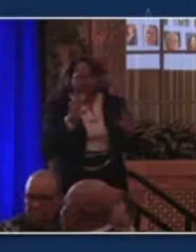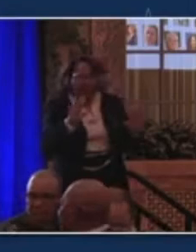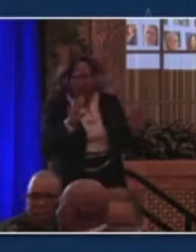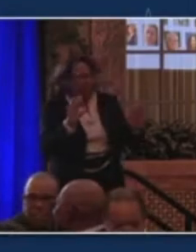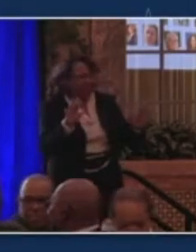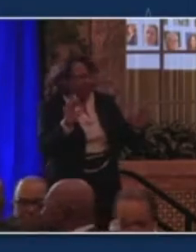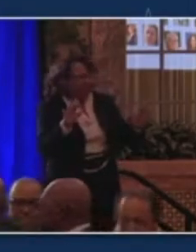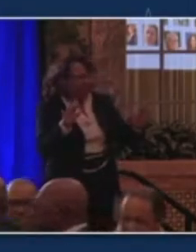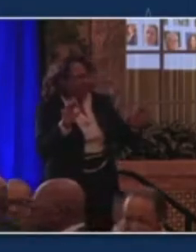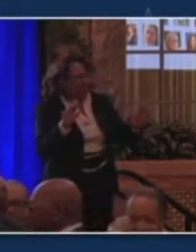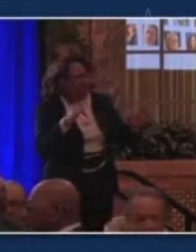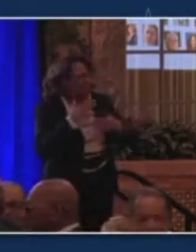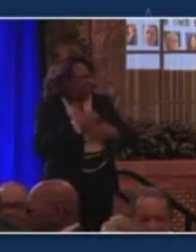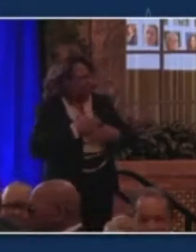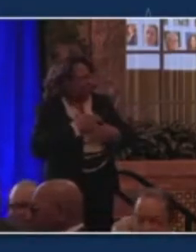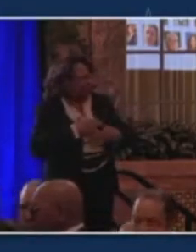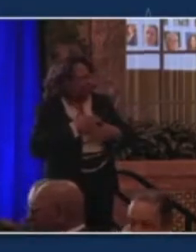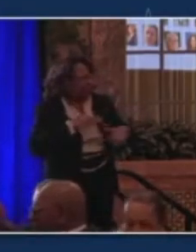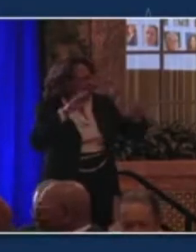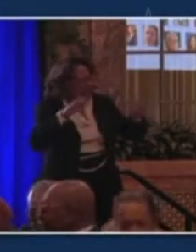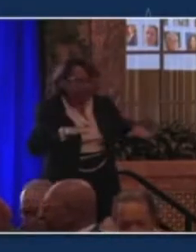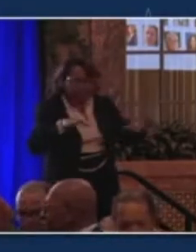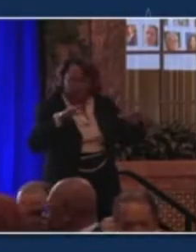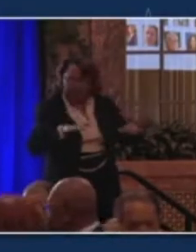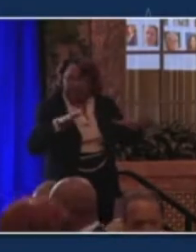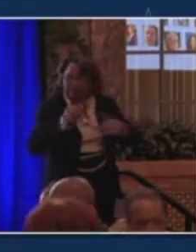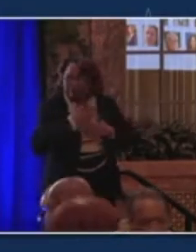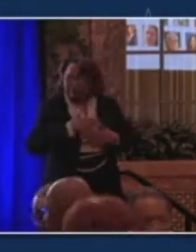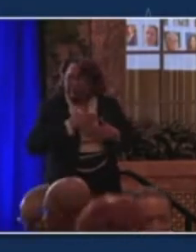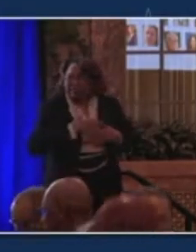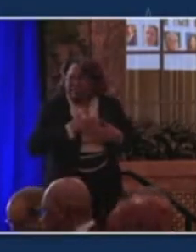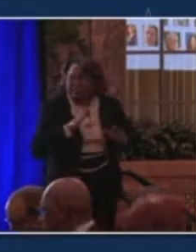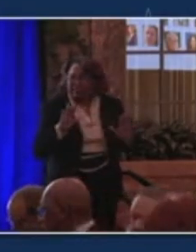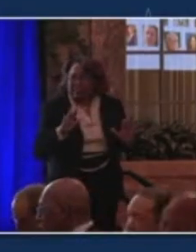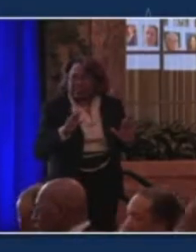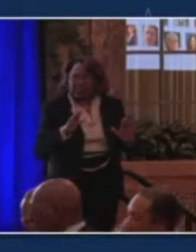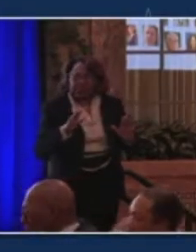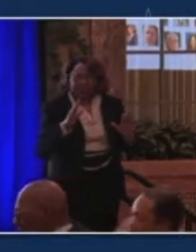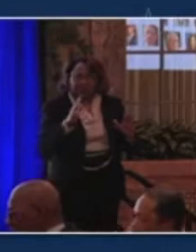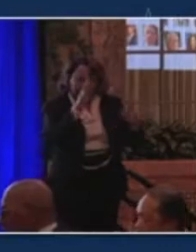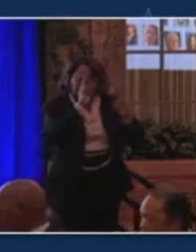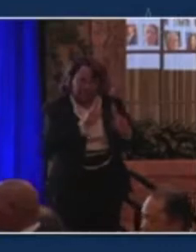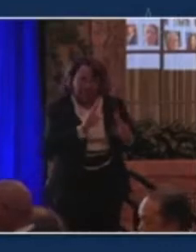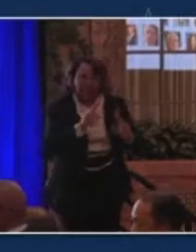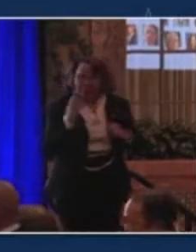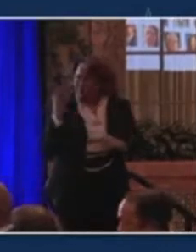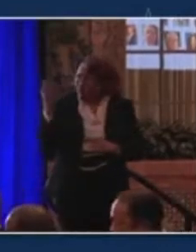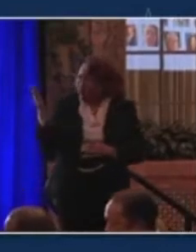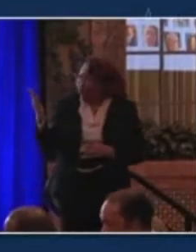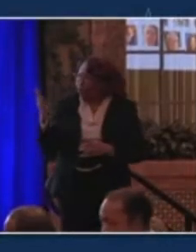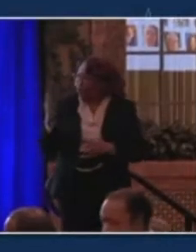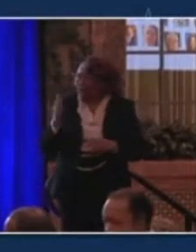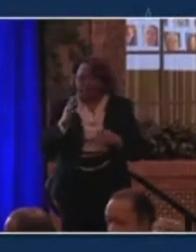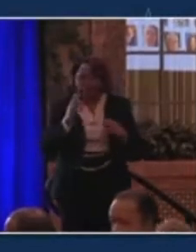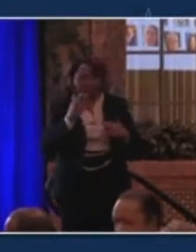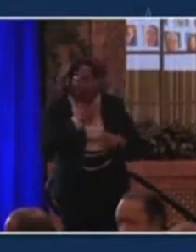Can you please give this incredible lady who represents the state of Illinois some respect,